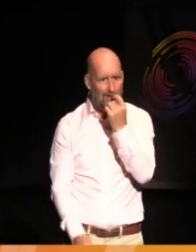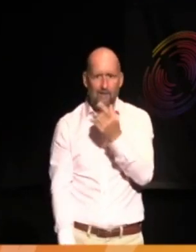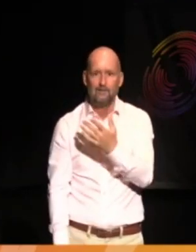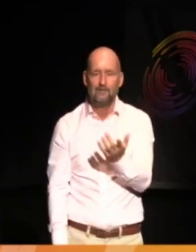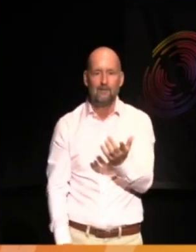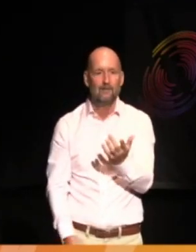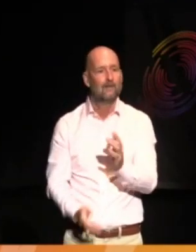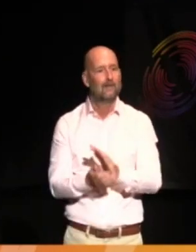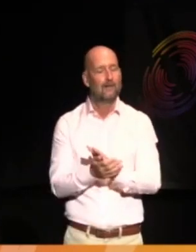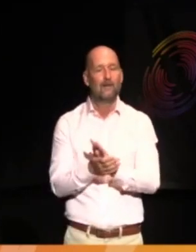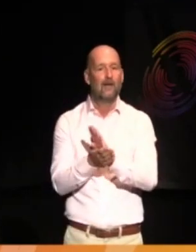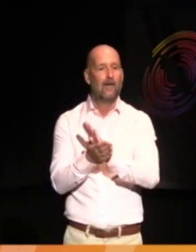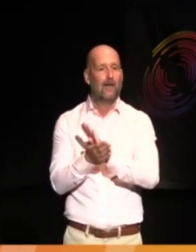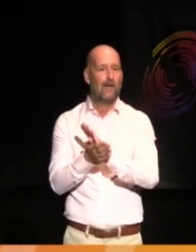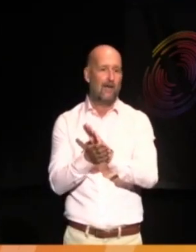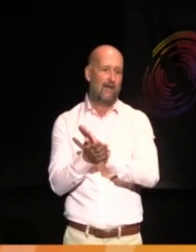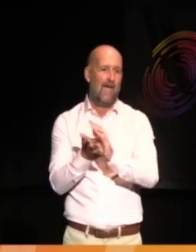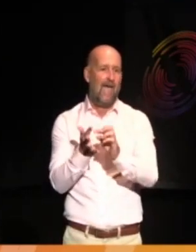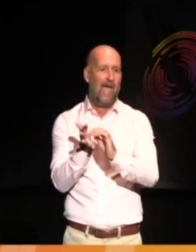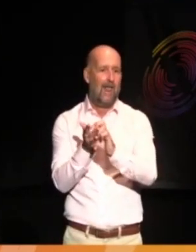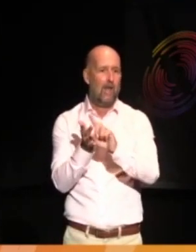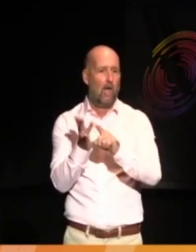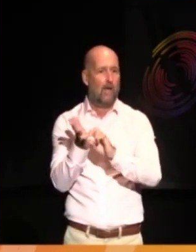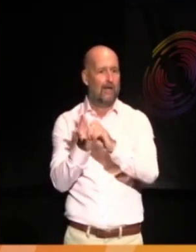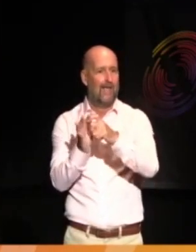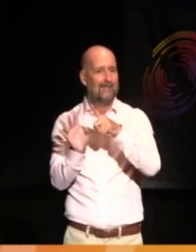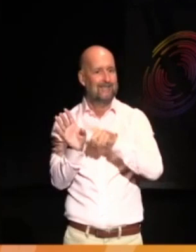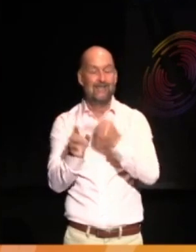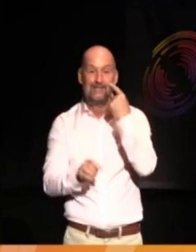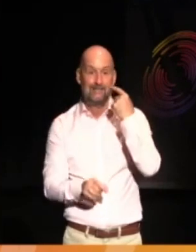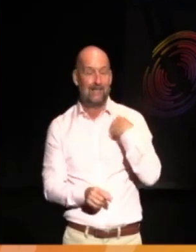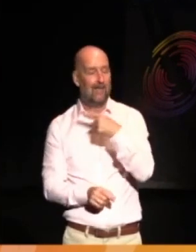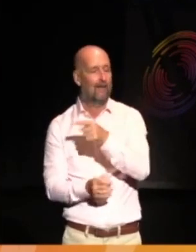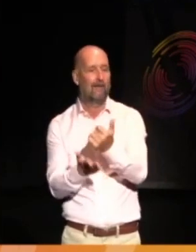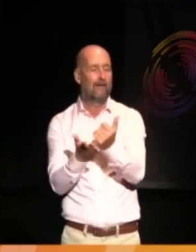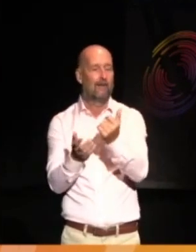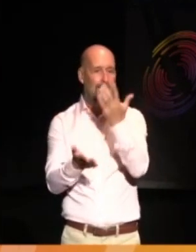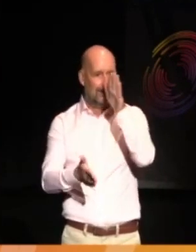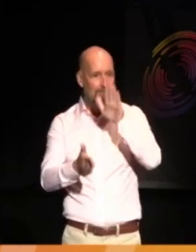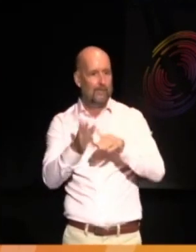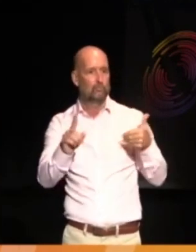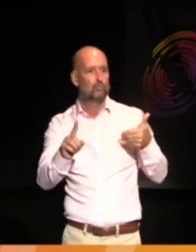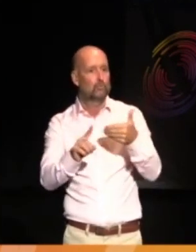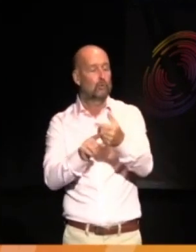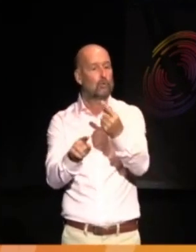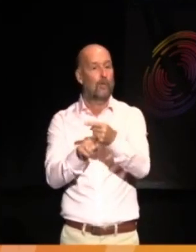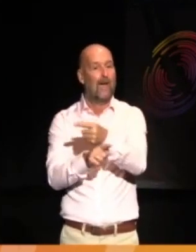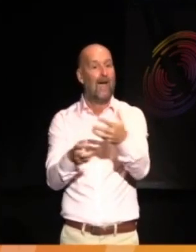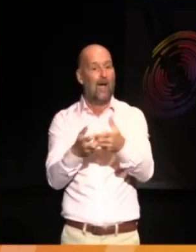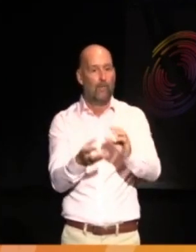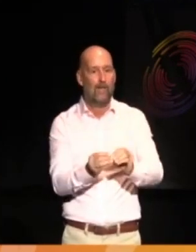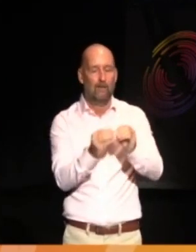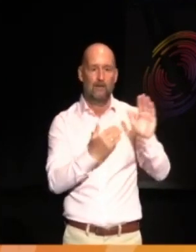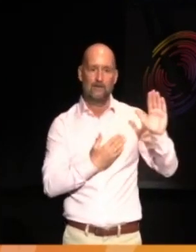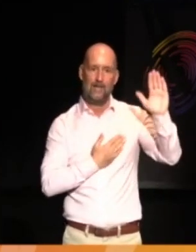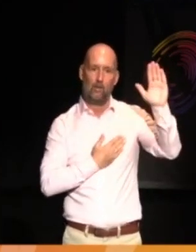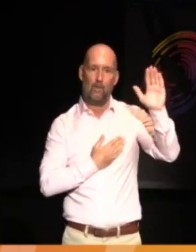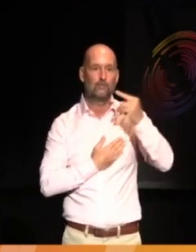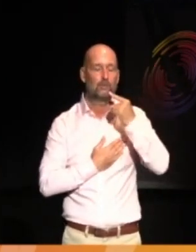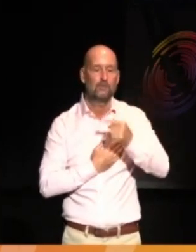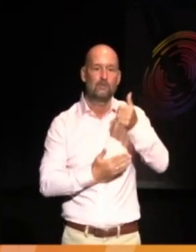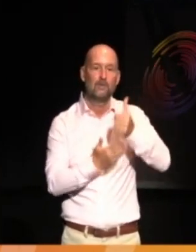Helena Kennedy yesterday gave a fantastic history of the way that the Declaration was created, after the Second World War, which